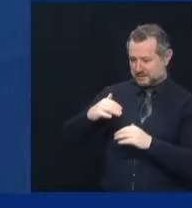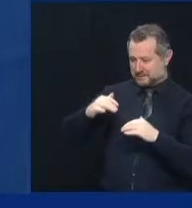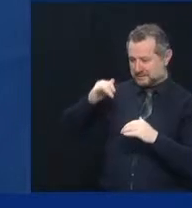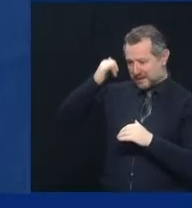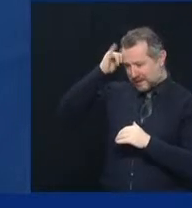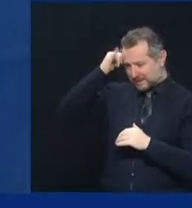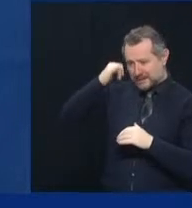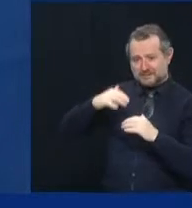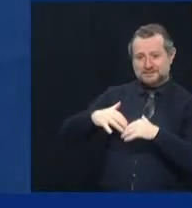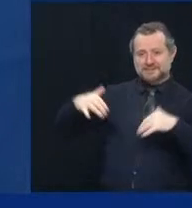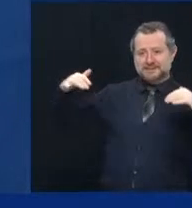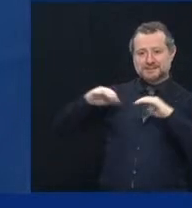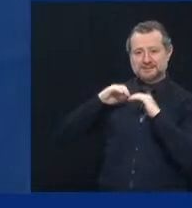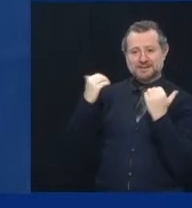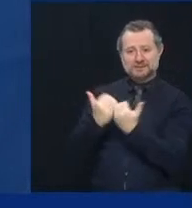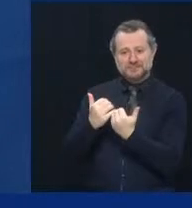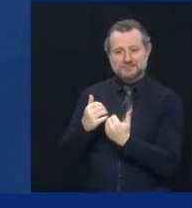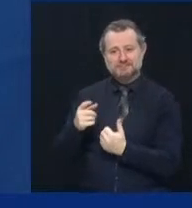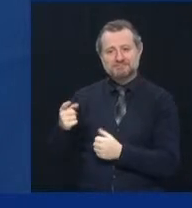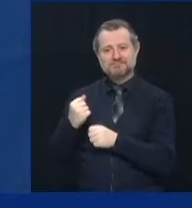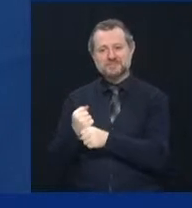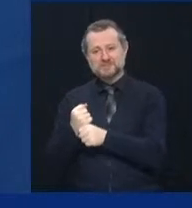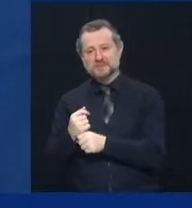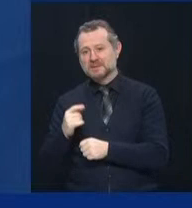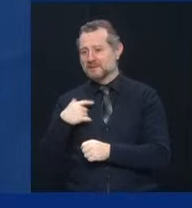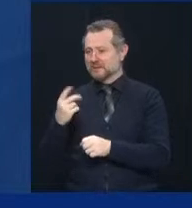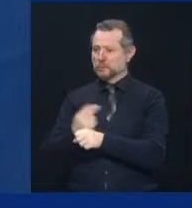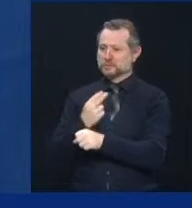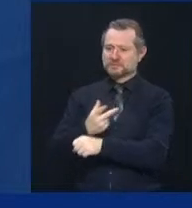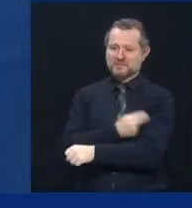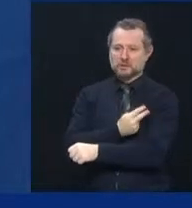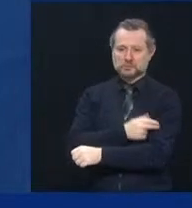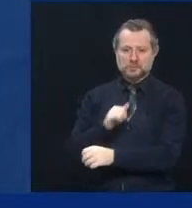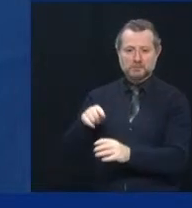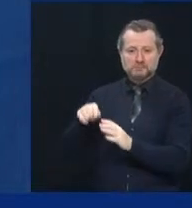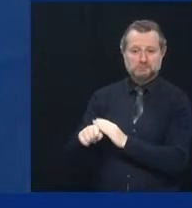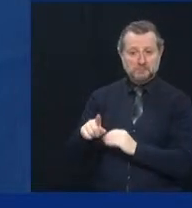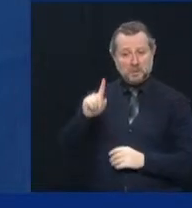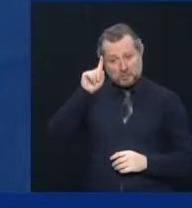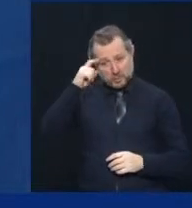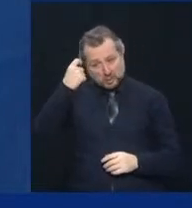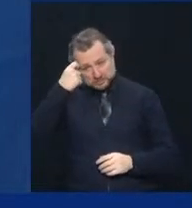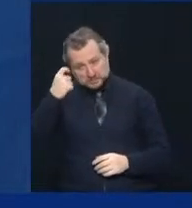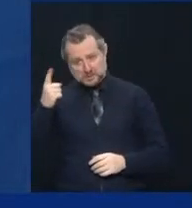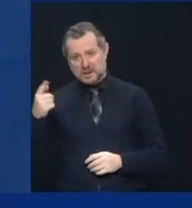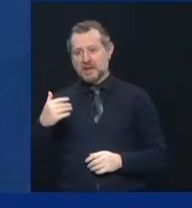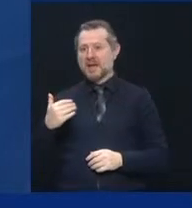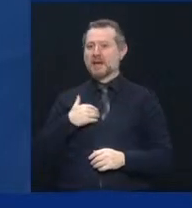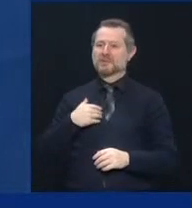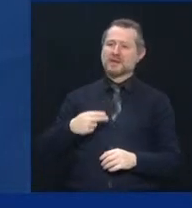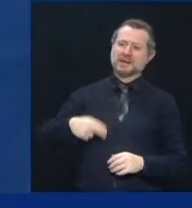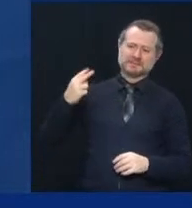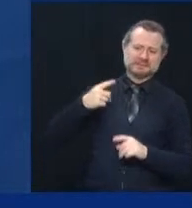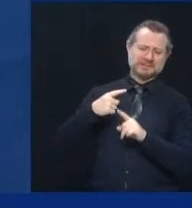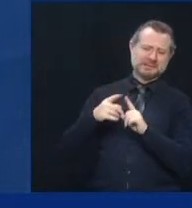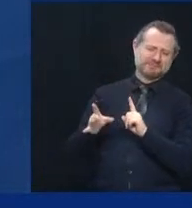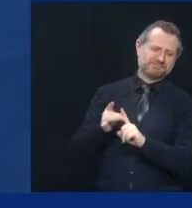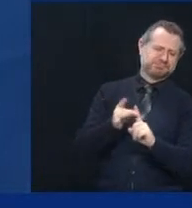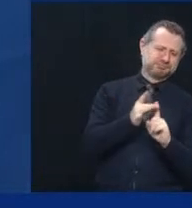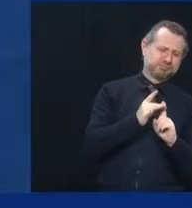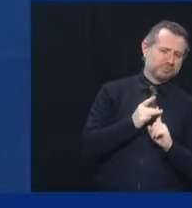site. As I mentioned before, the Bronx has a very high positivity. Yankee Stadium is in the